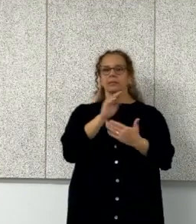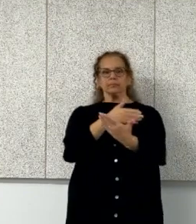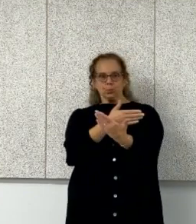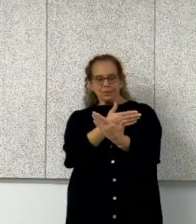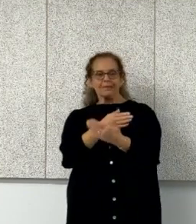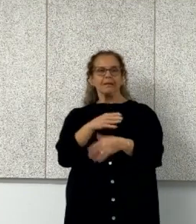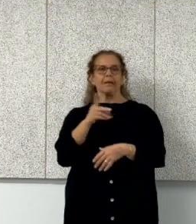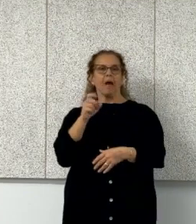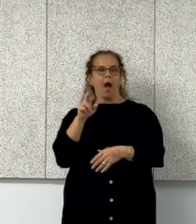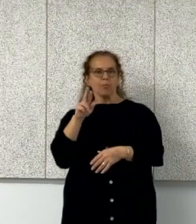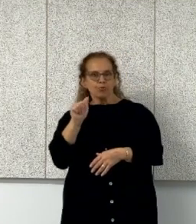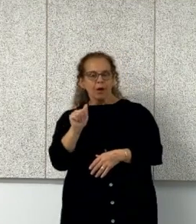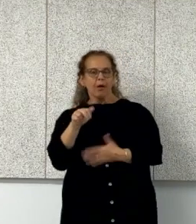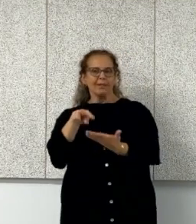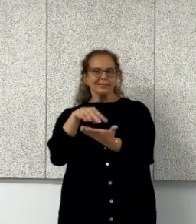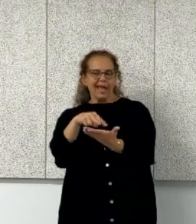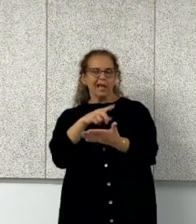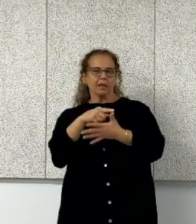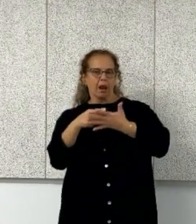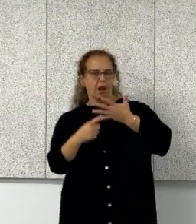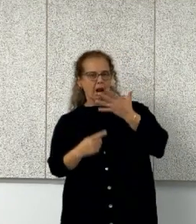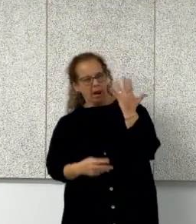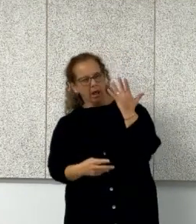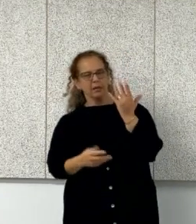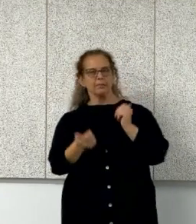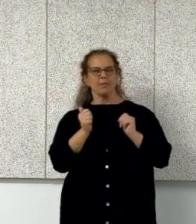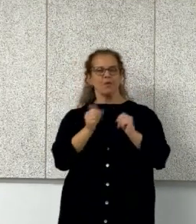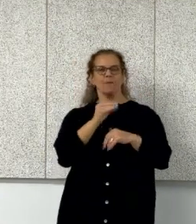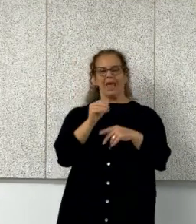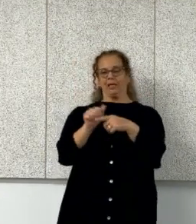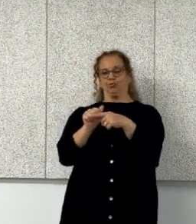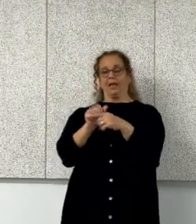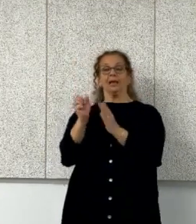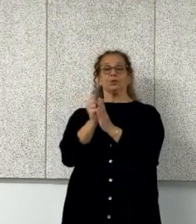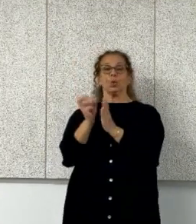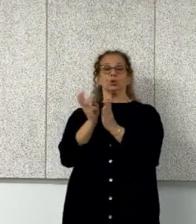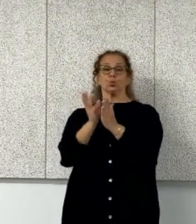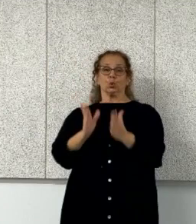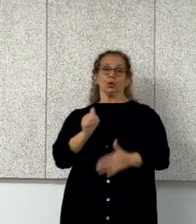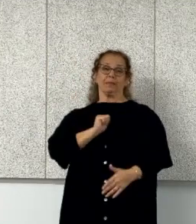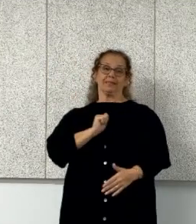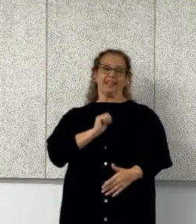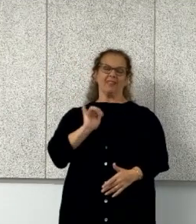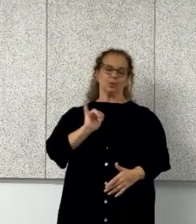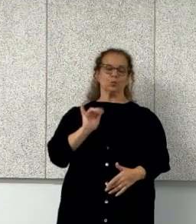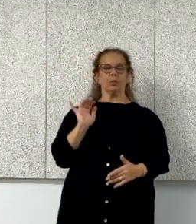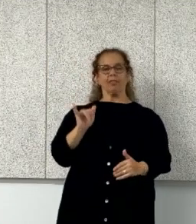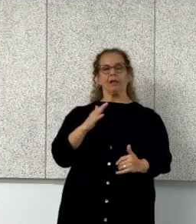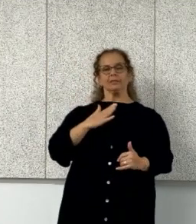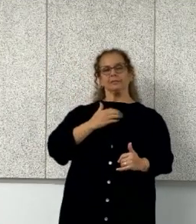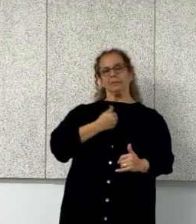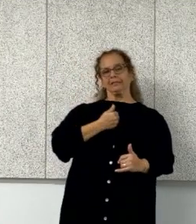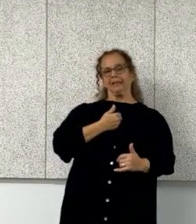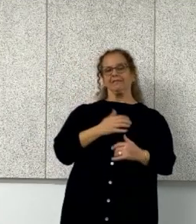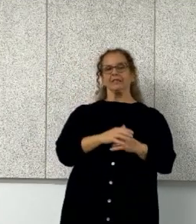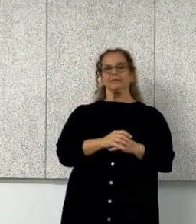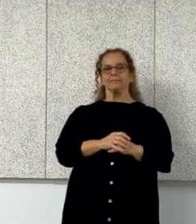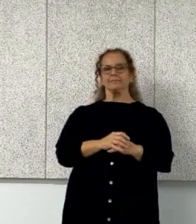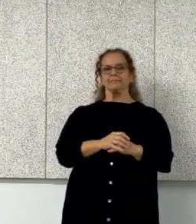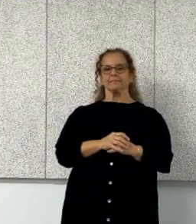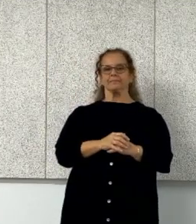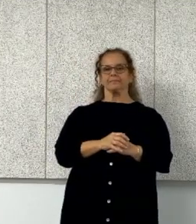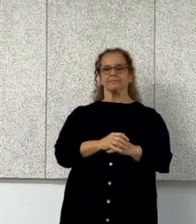opera, dance, performing arts centers, all sorts of different things. I'm also trained as a social worker, so I talk about that a little bit as I talk about my approach to marketing.